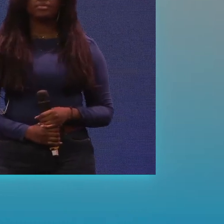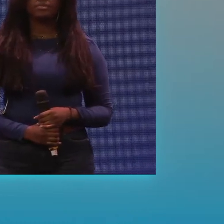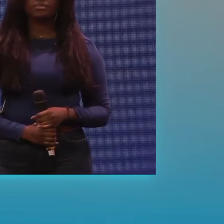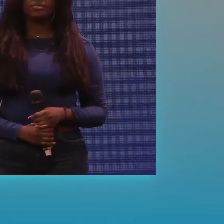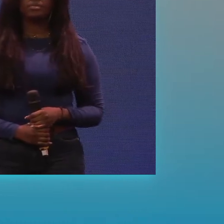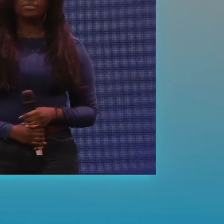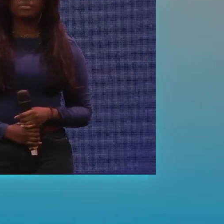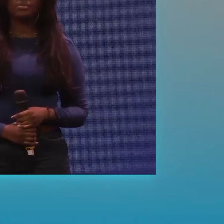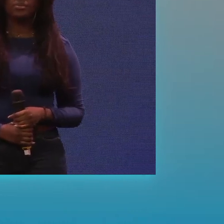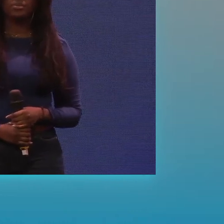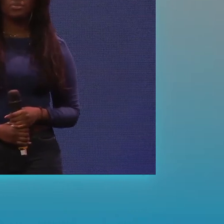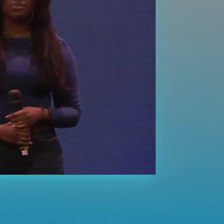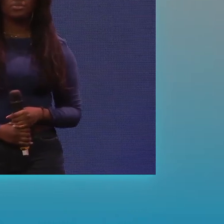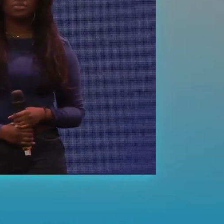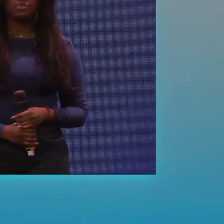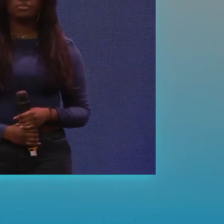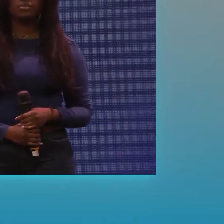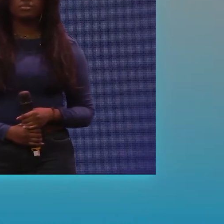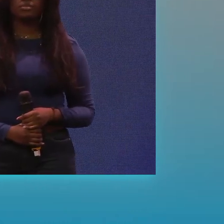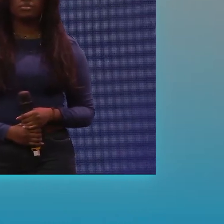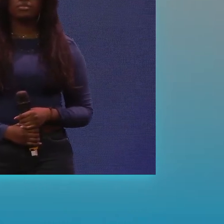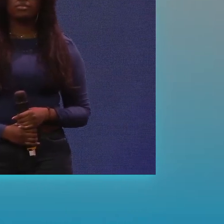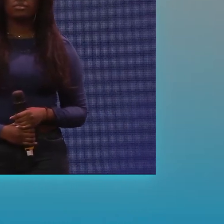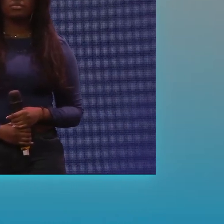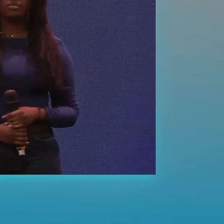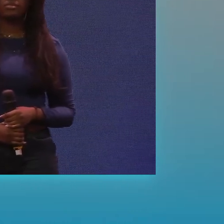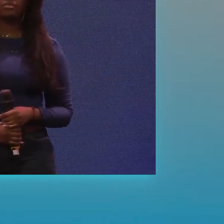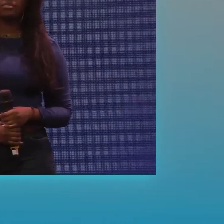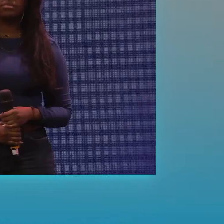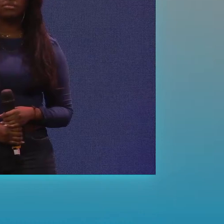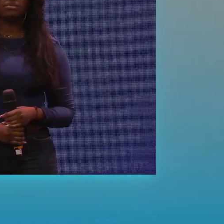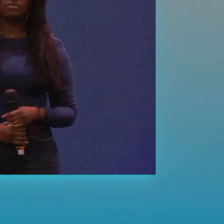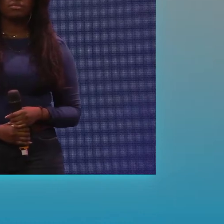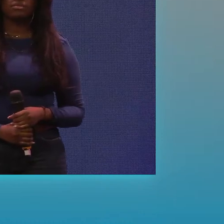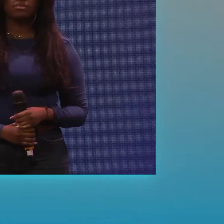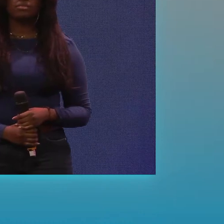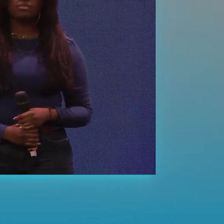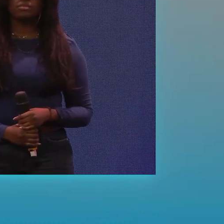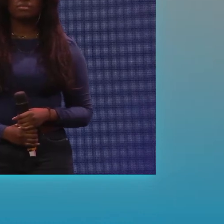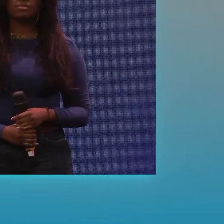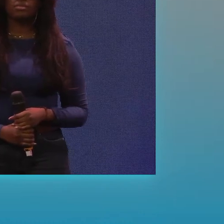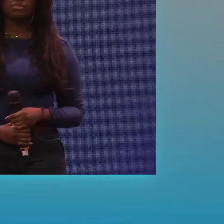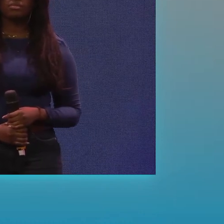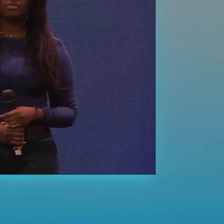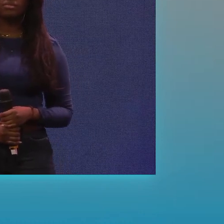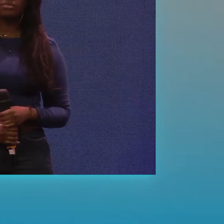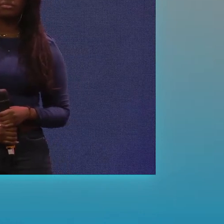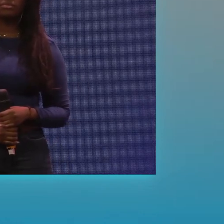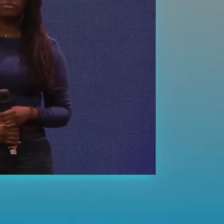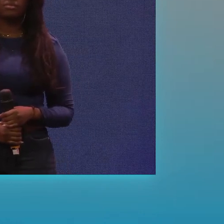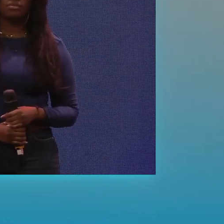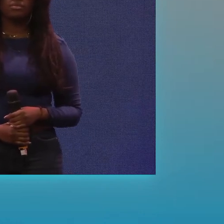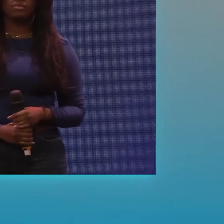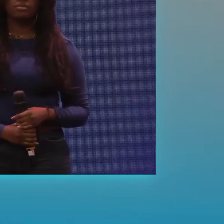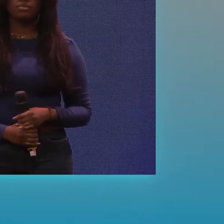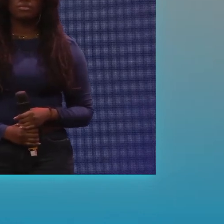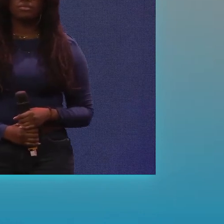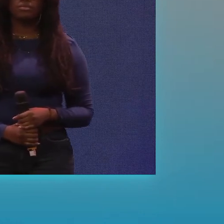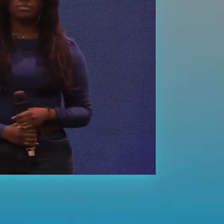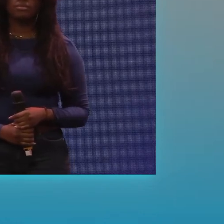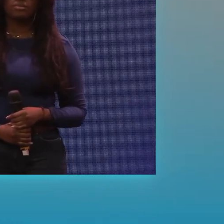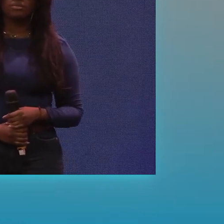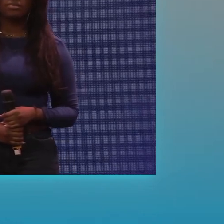evening we will have the last in our series of the seven I Ams of Jesus Christ. Who did he say